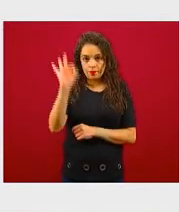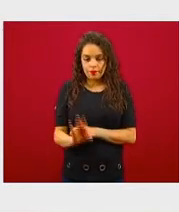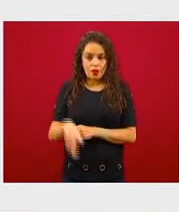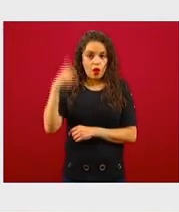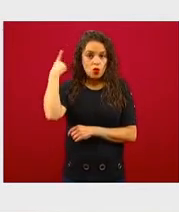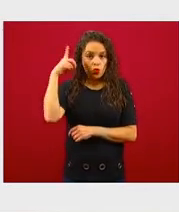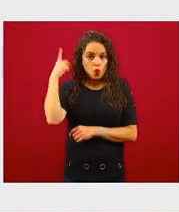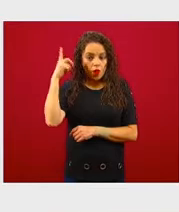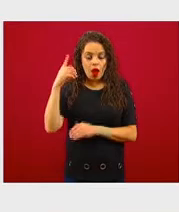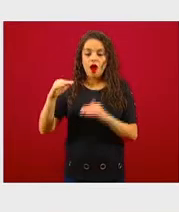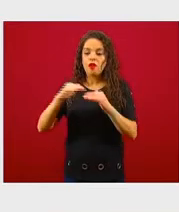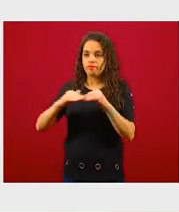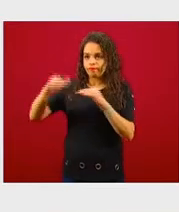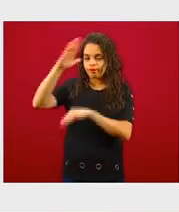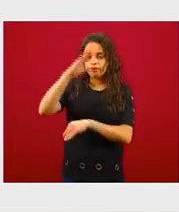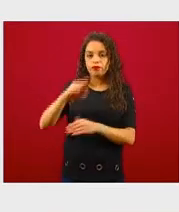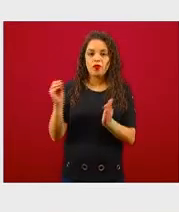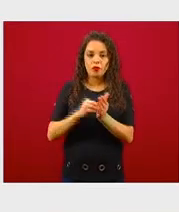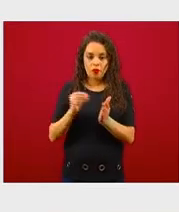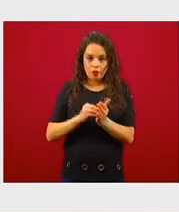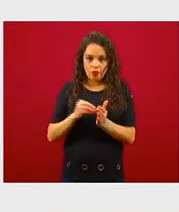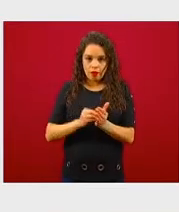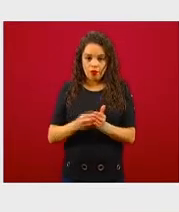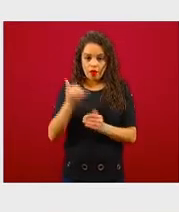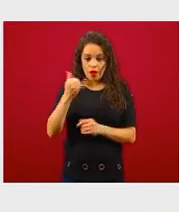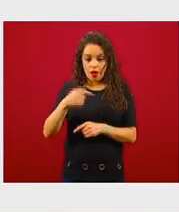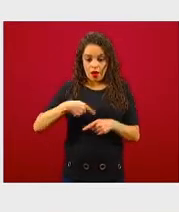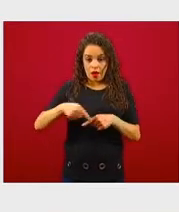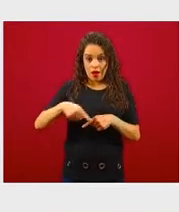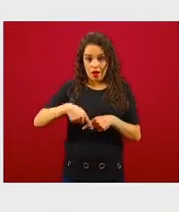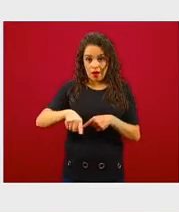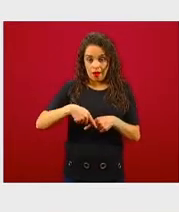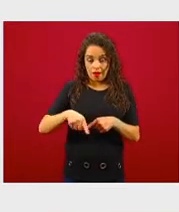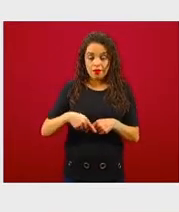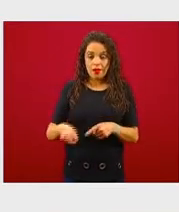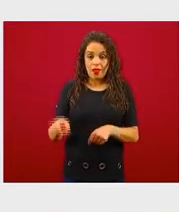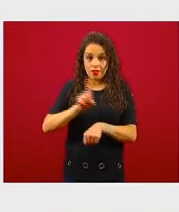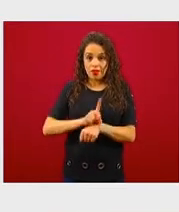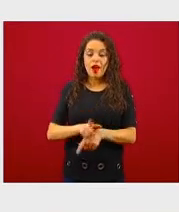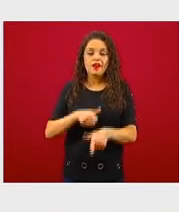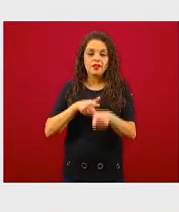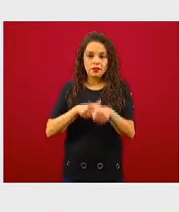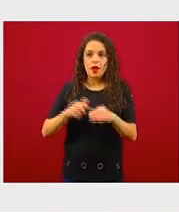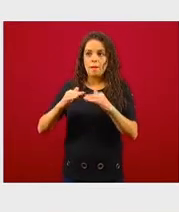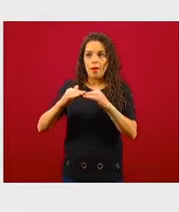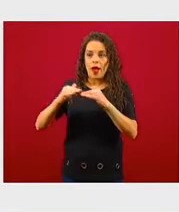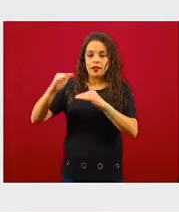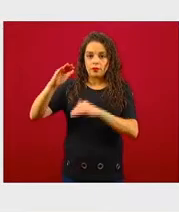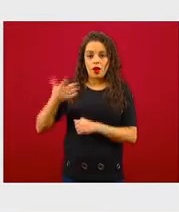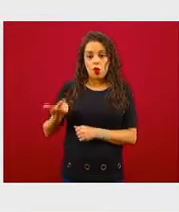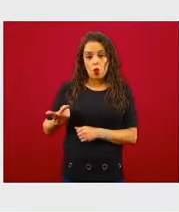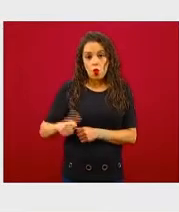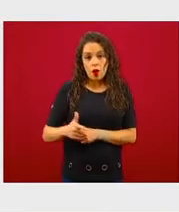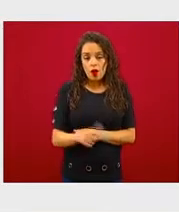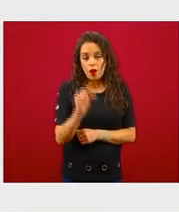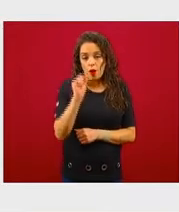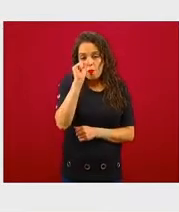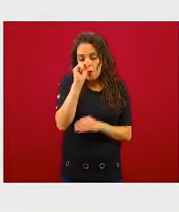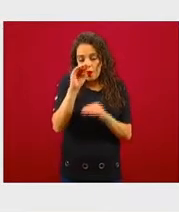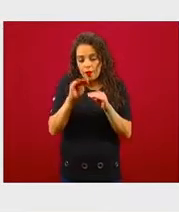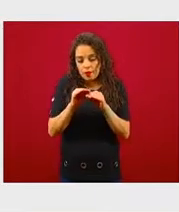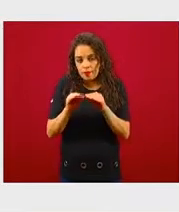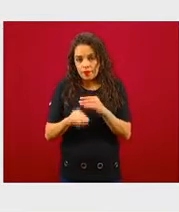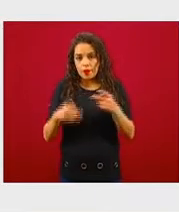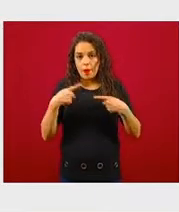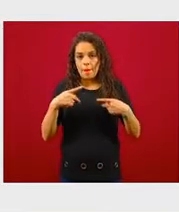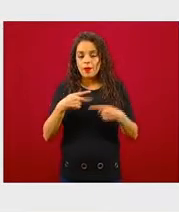Mexico City is really close to that 50% mark. Durango is above in the last few days.